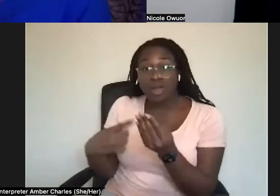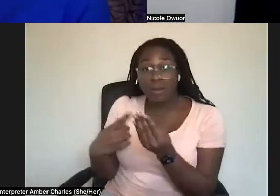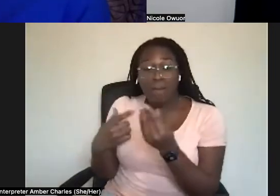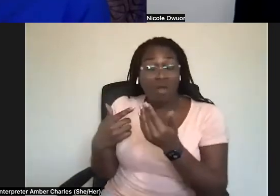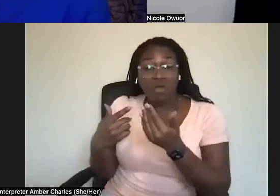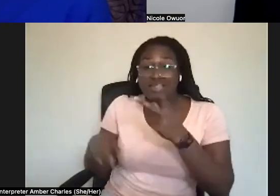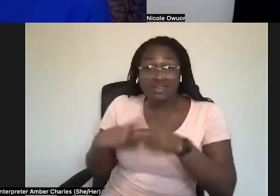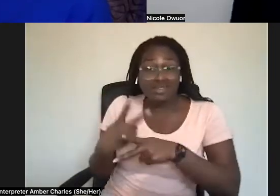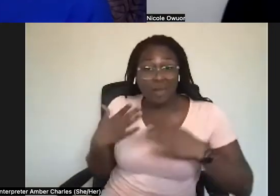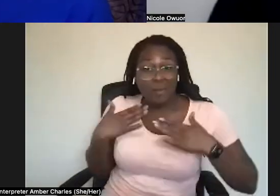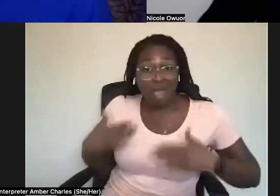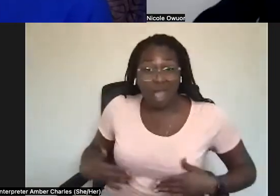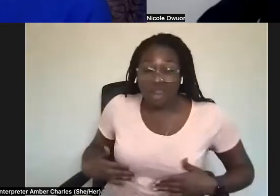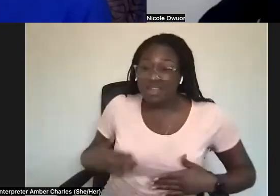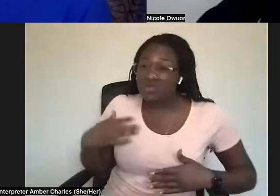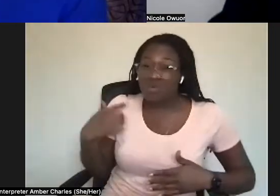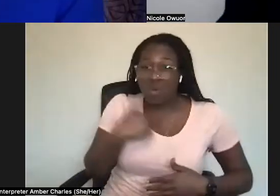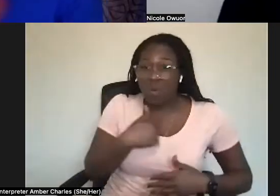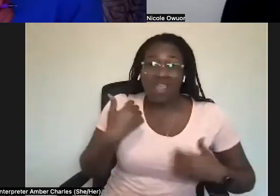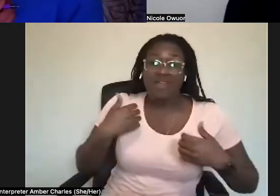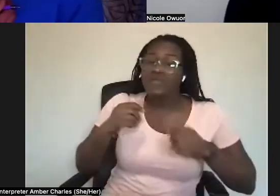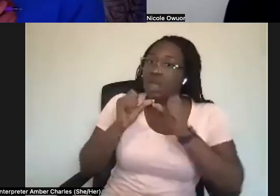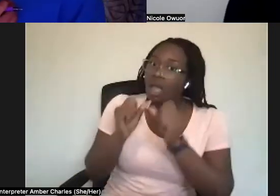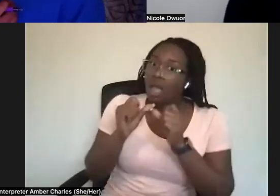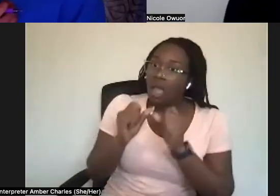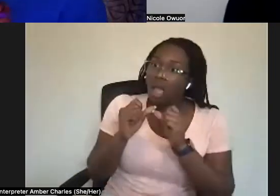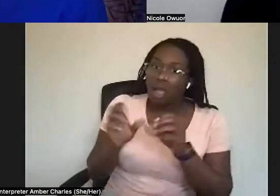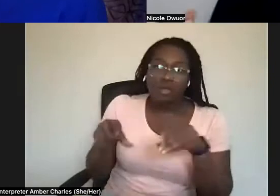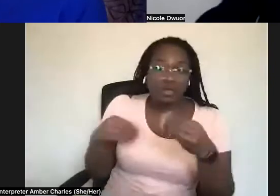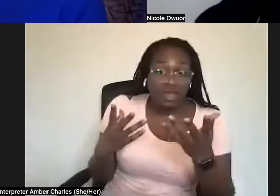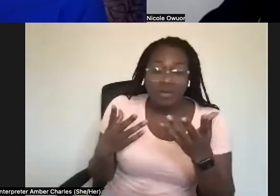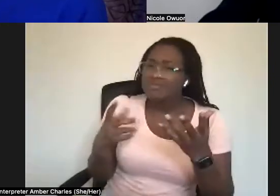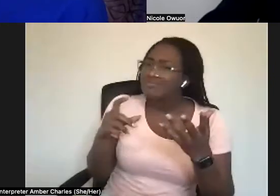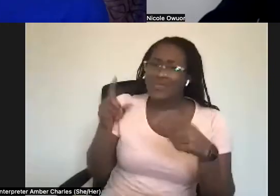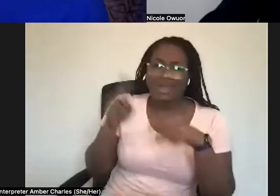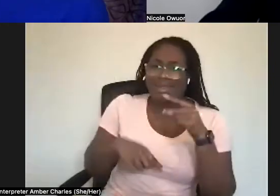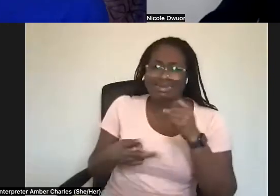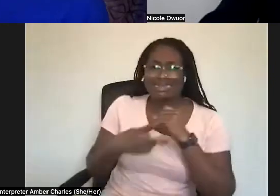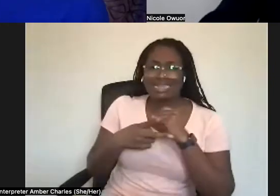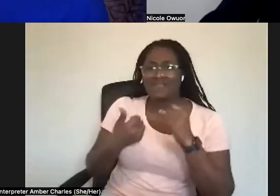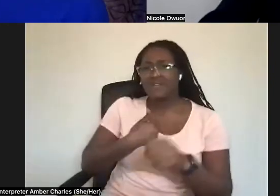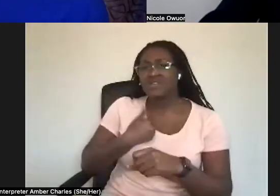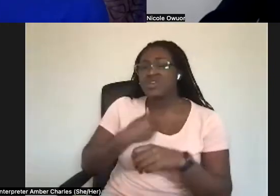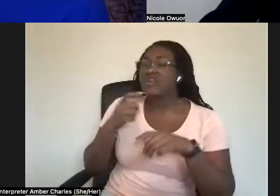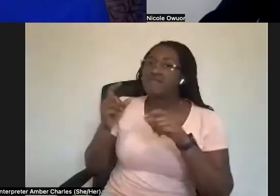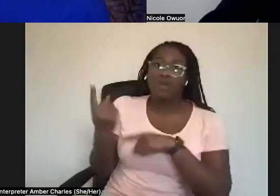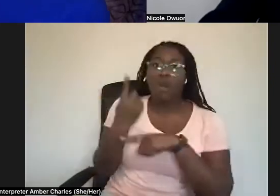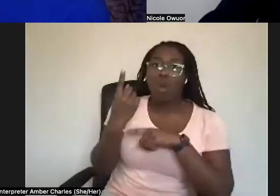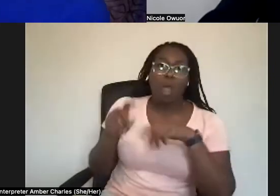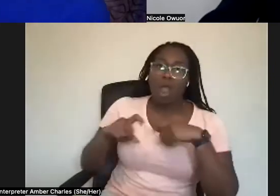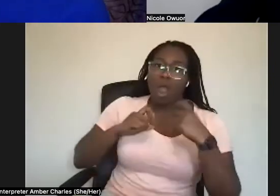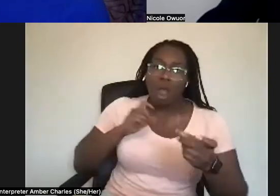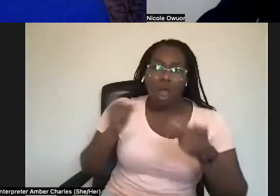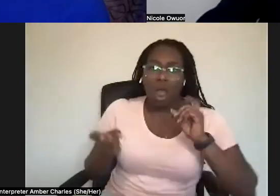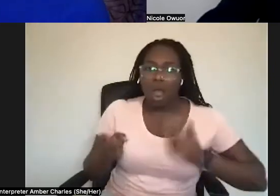to constantly give to other people because mm-hmm. we expect it for ourselves. Yes. So we have to constantly give it to other people. When was the